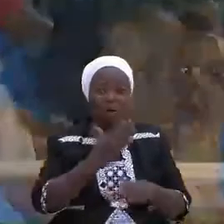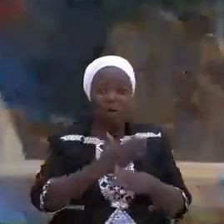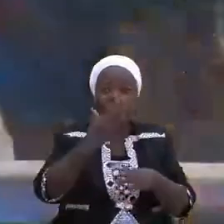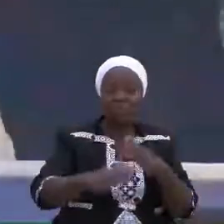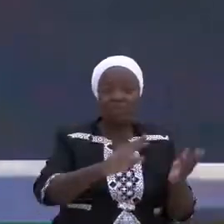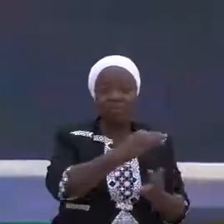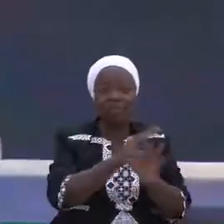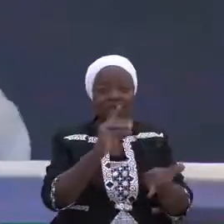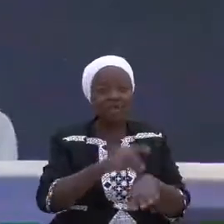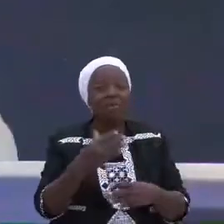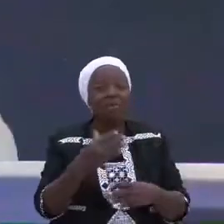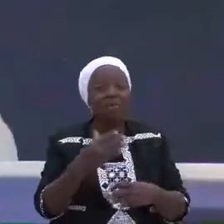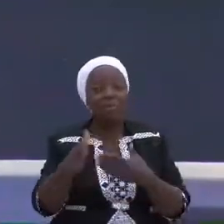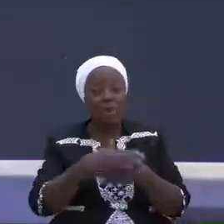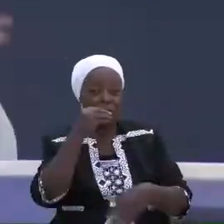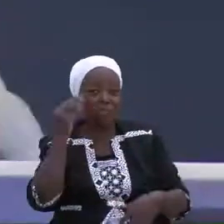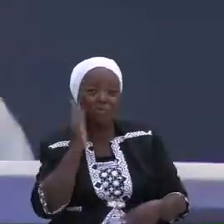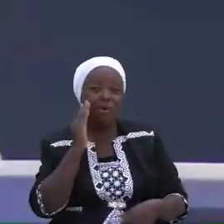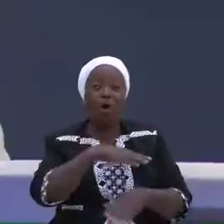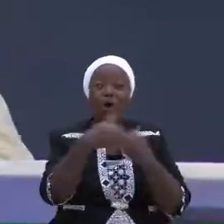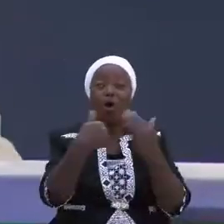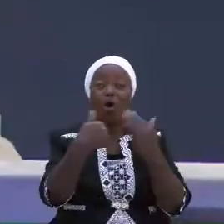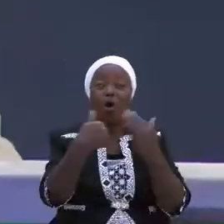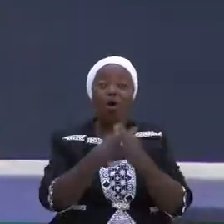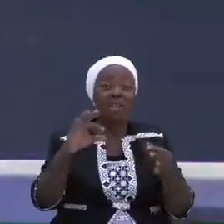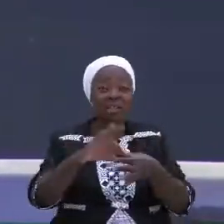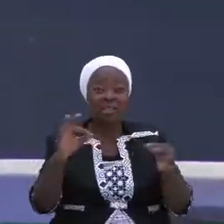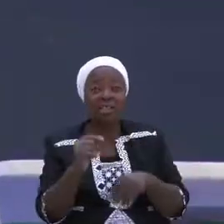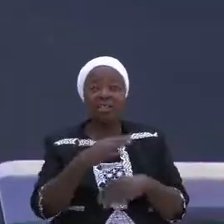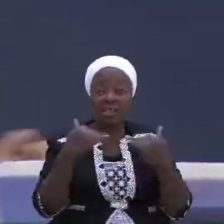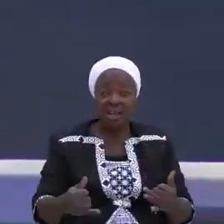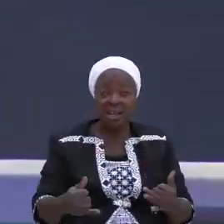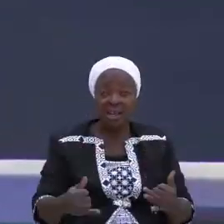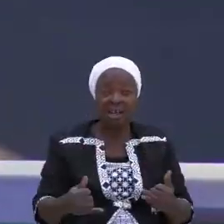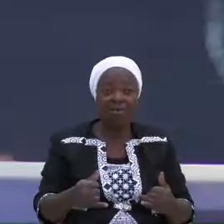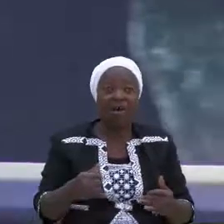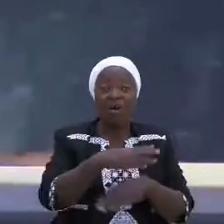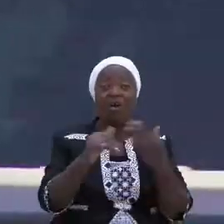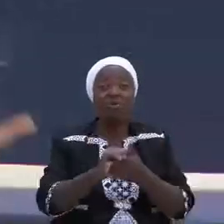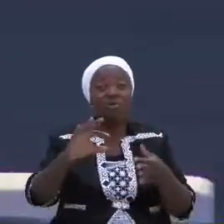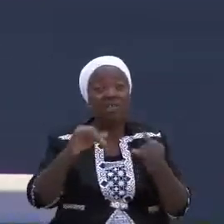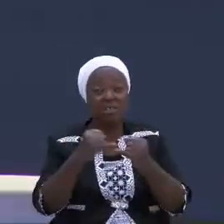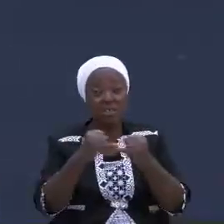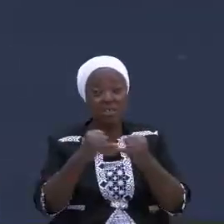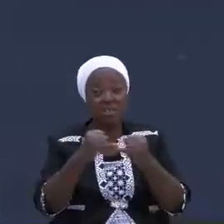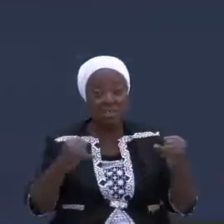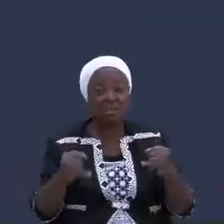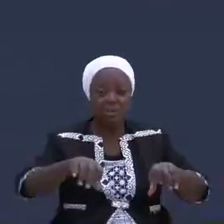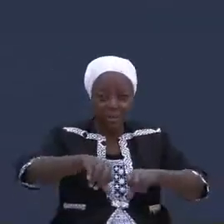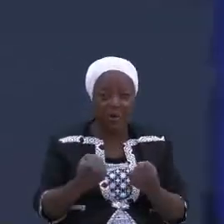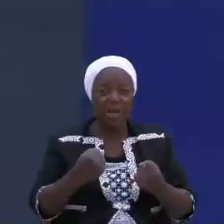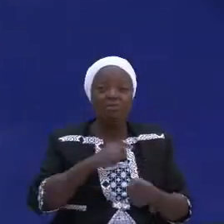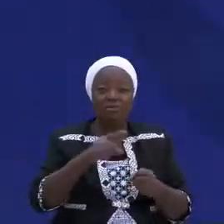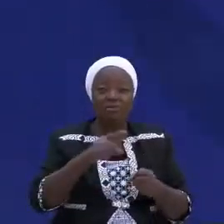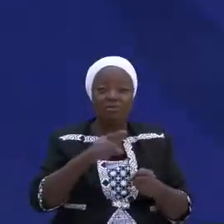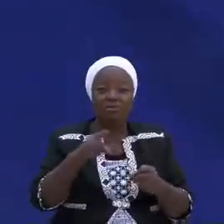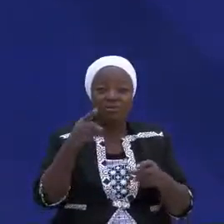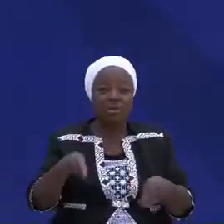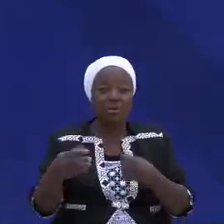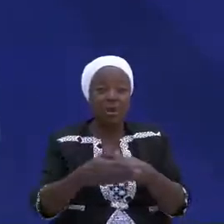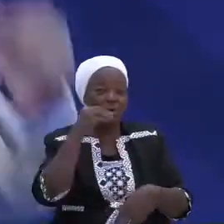snapped and all the chase broke in henna you are going to go back home with songs of joy and songs of